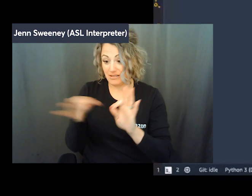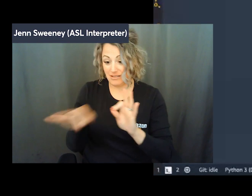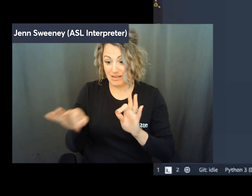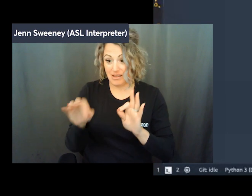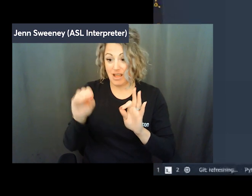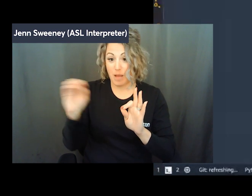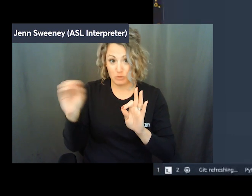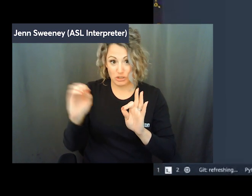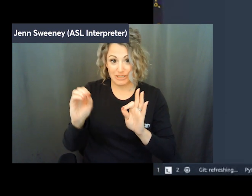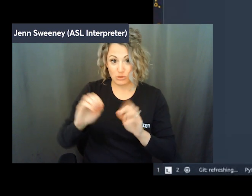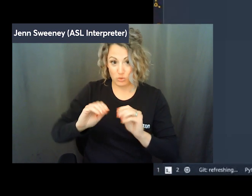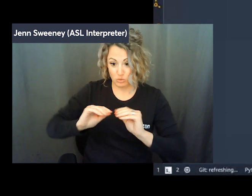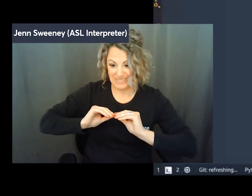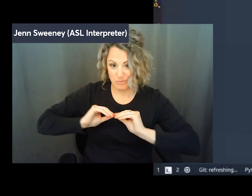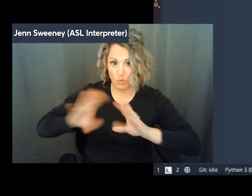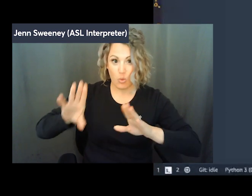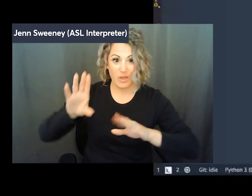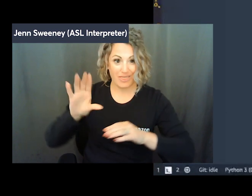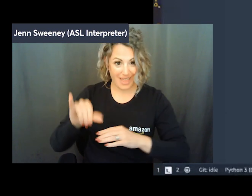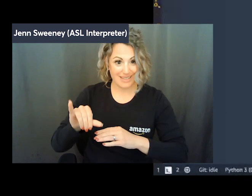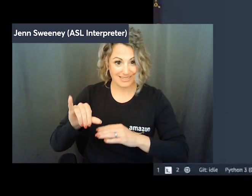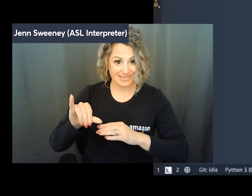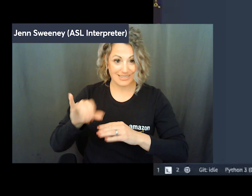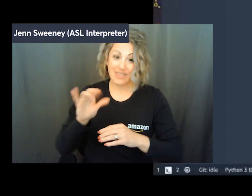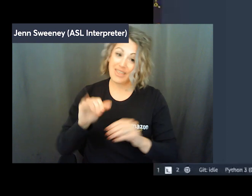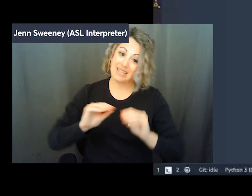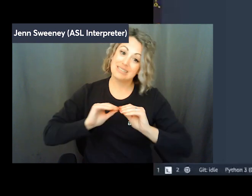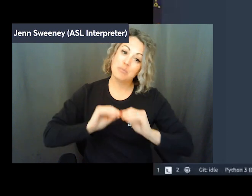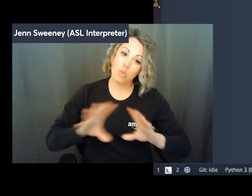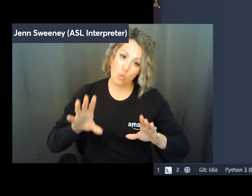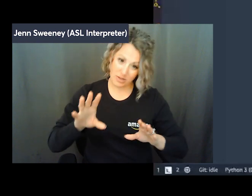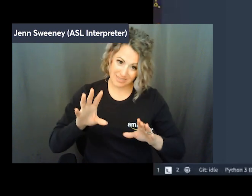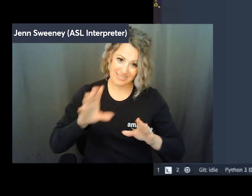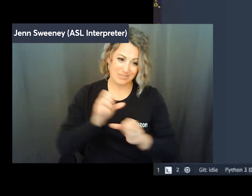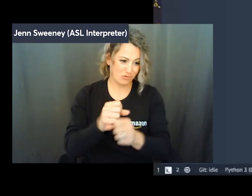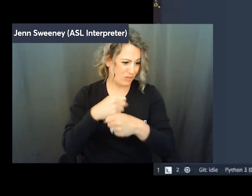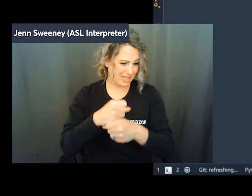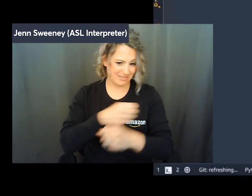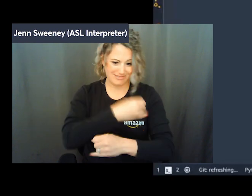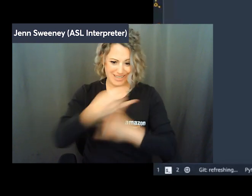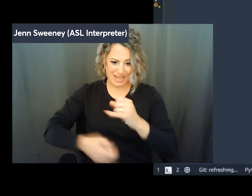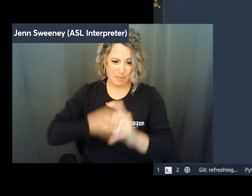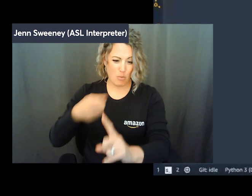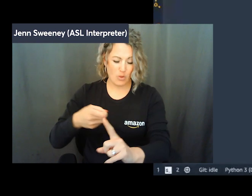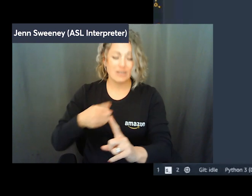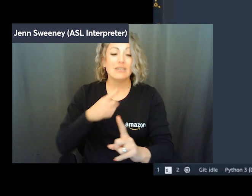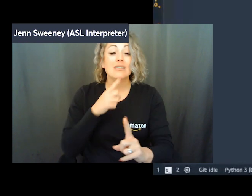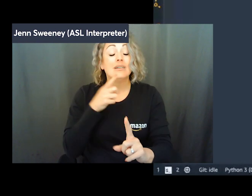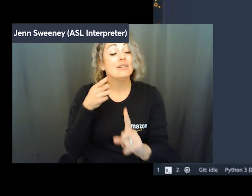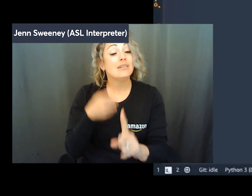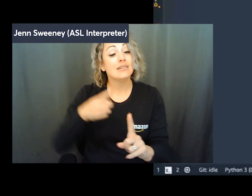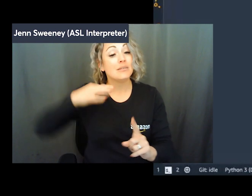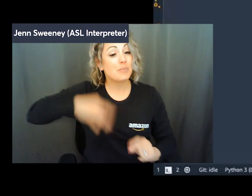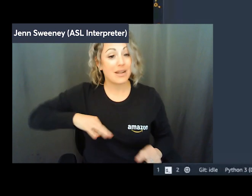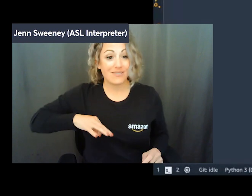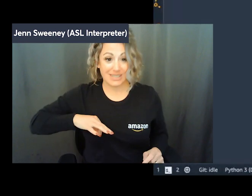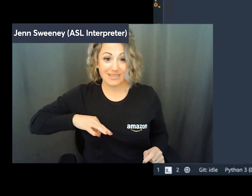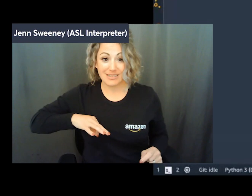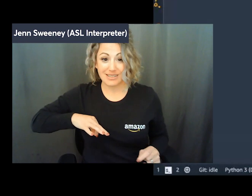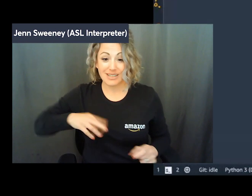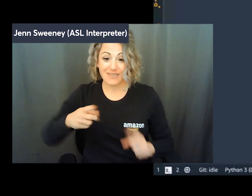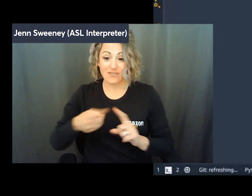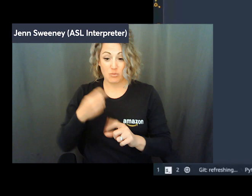to deploy my endpoint. So this deploy call, it simply deploys and creates that endpoint. So the main value and the benefit that came from